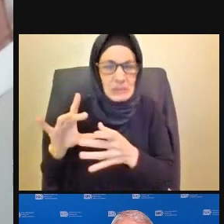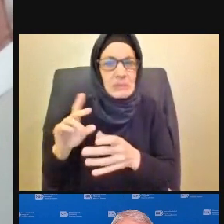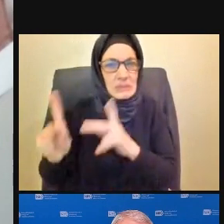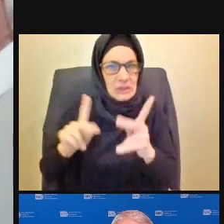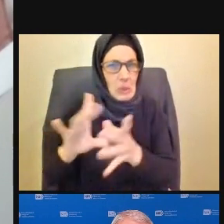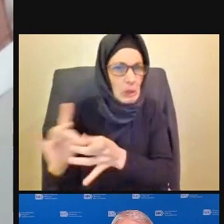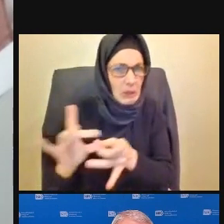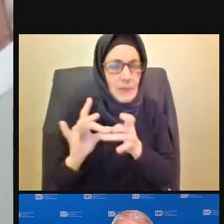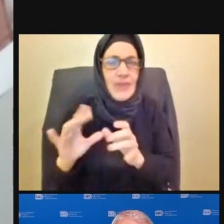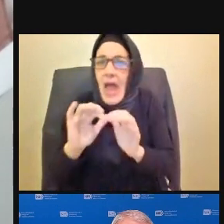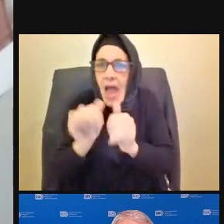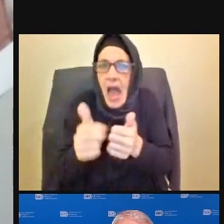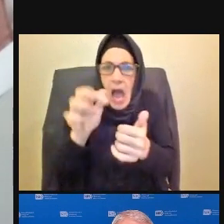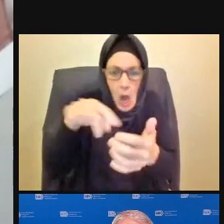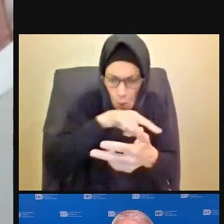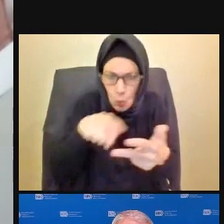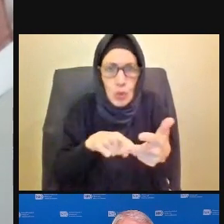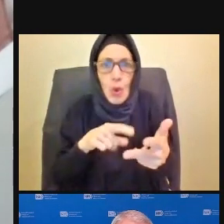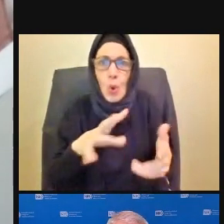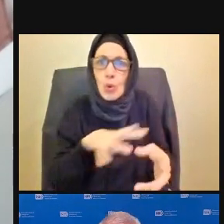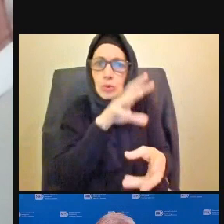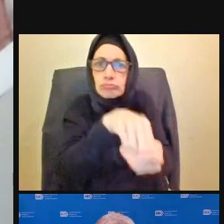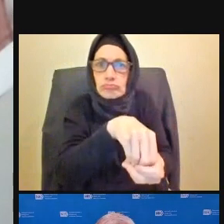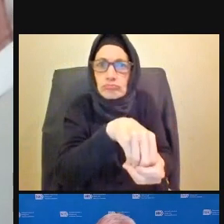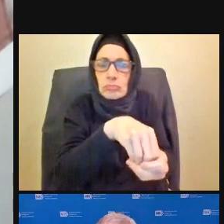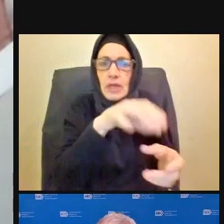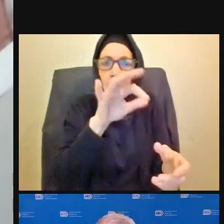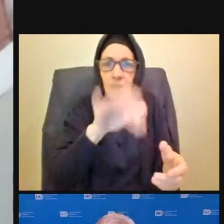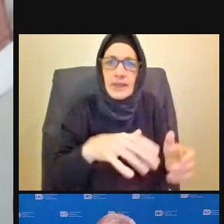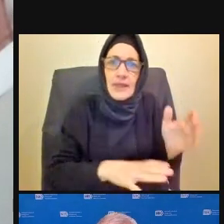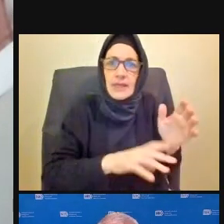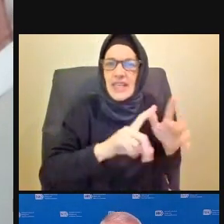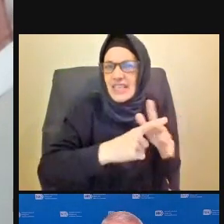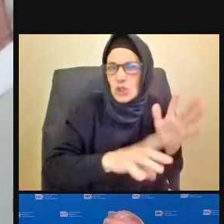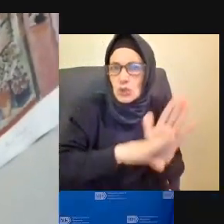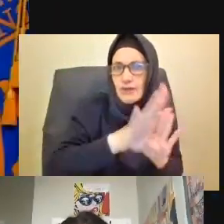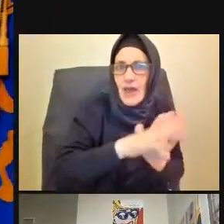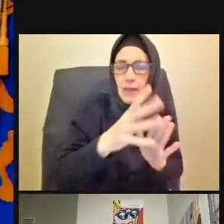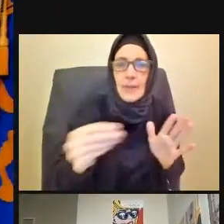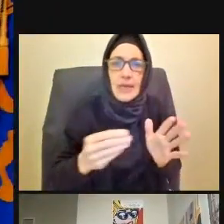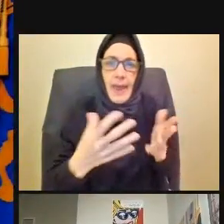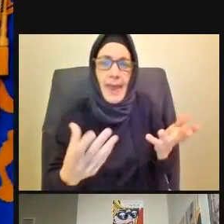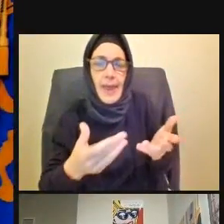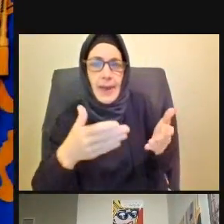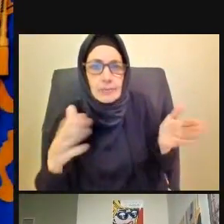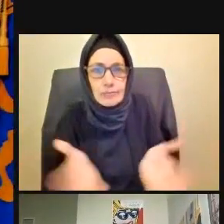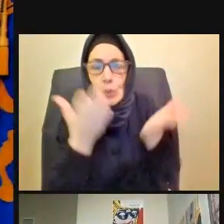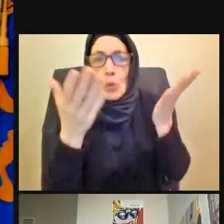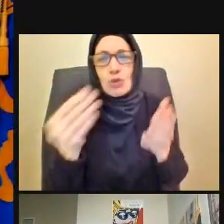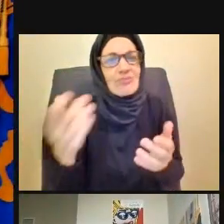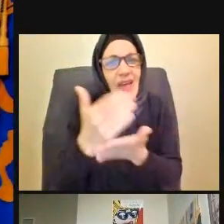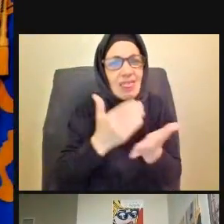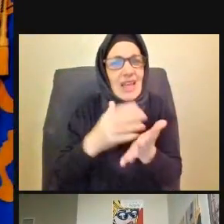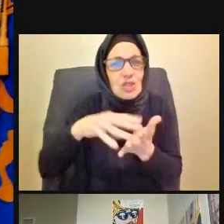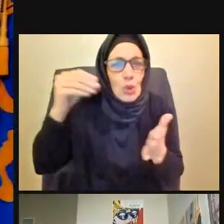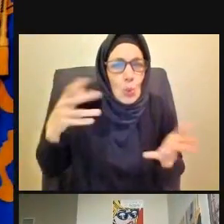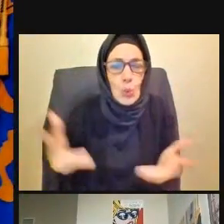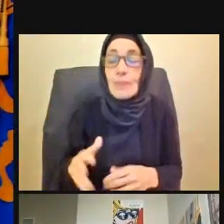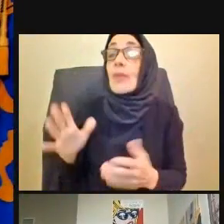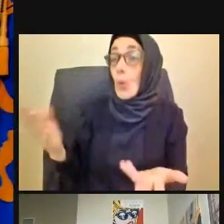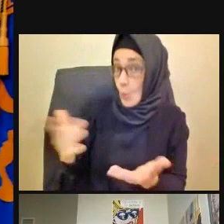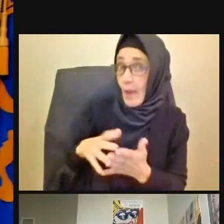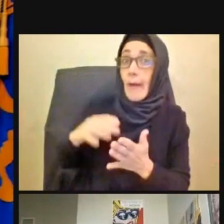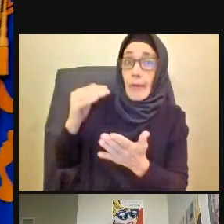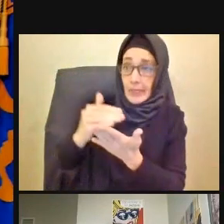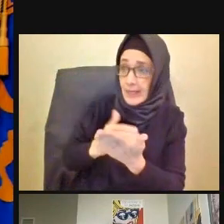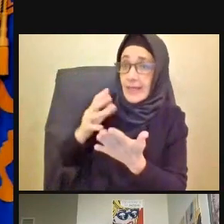initial stages of vaccine development and promotion, and what are the lessons learned here? Well, I think the lessons learned are you be very